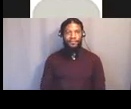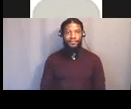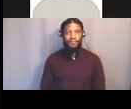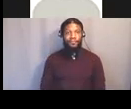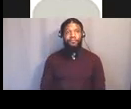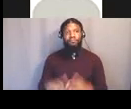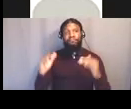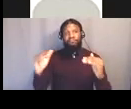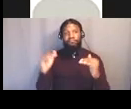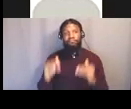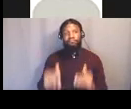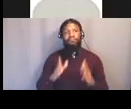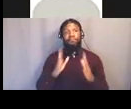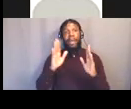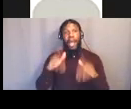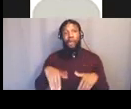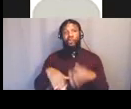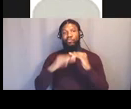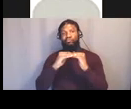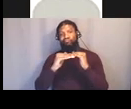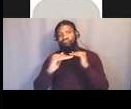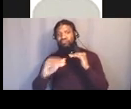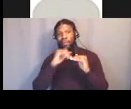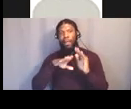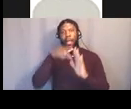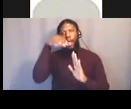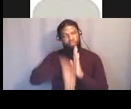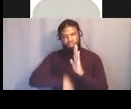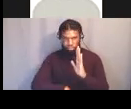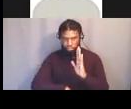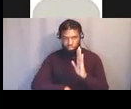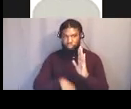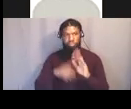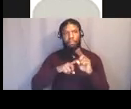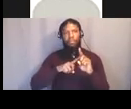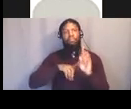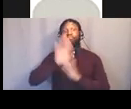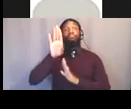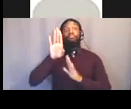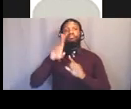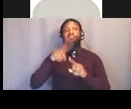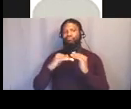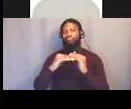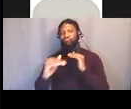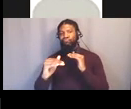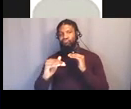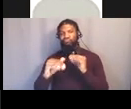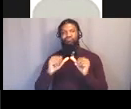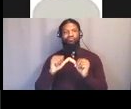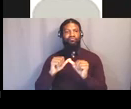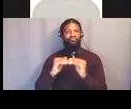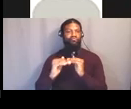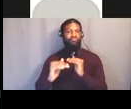Stable housing. I think this is where we're getting to our next prompt. So I'm going to move